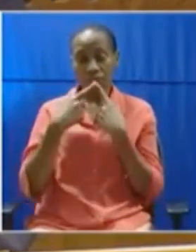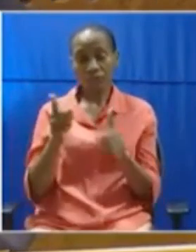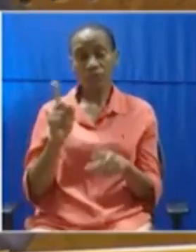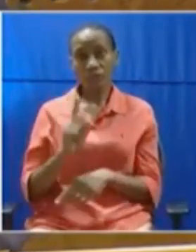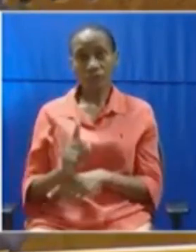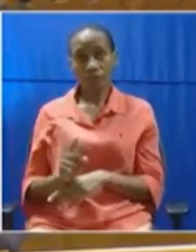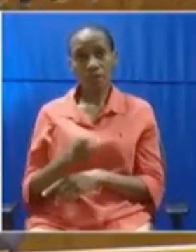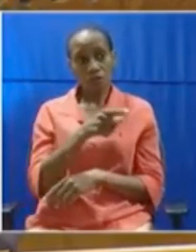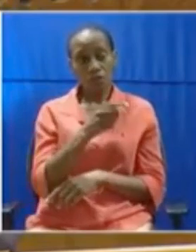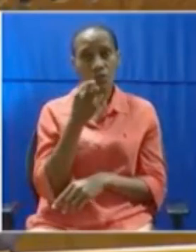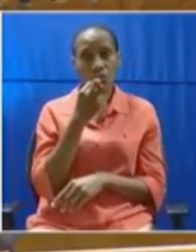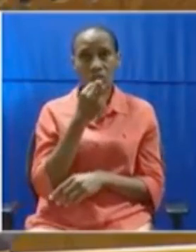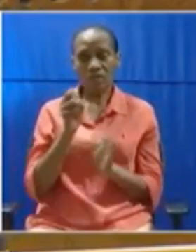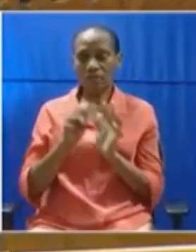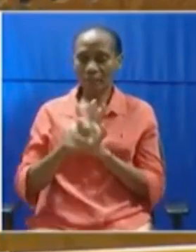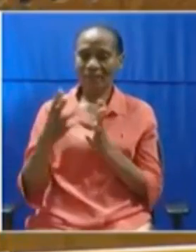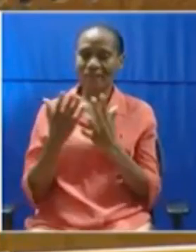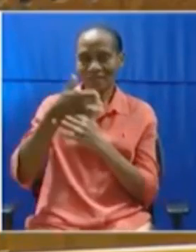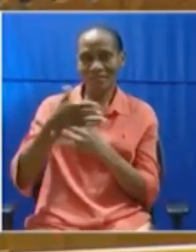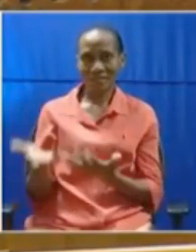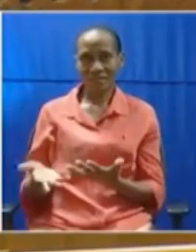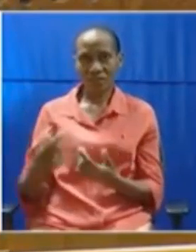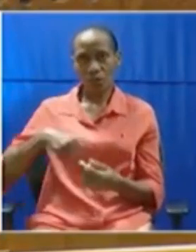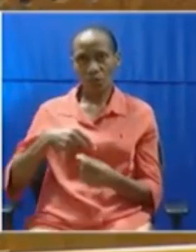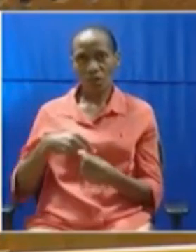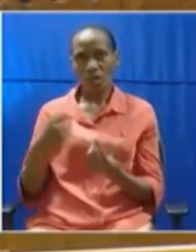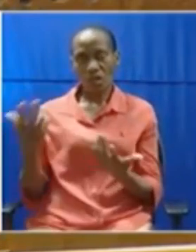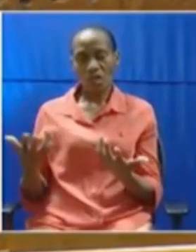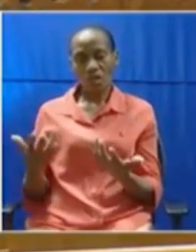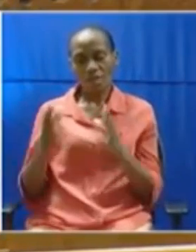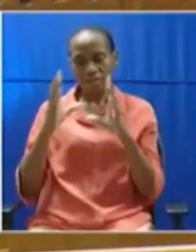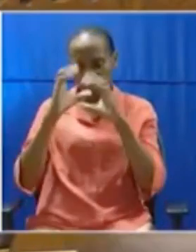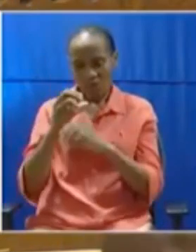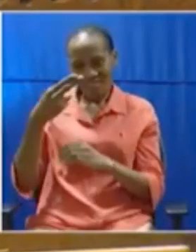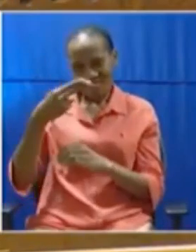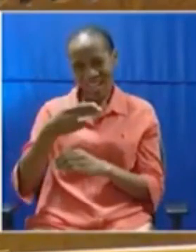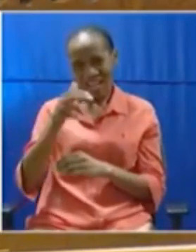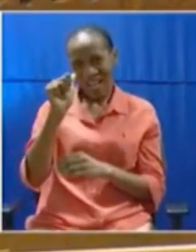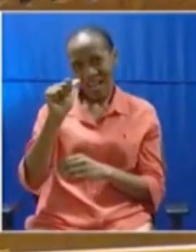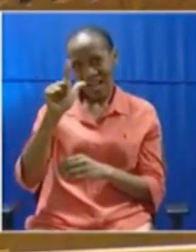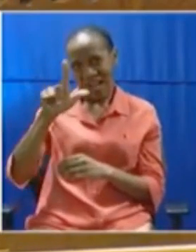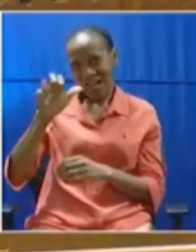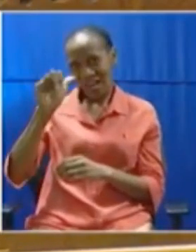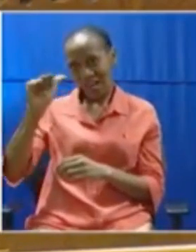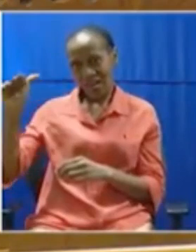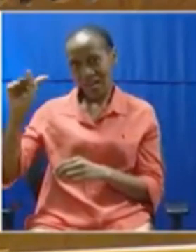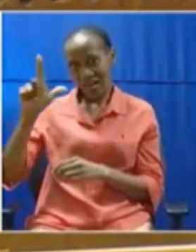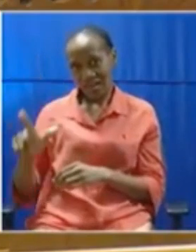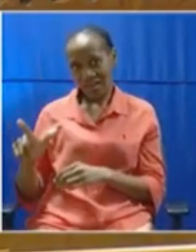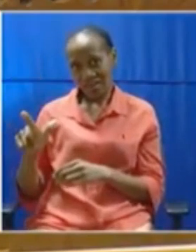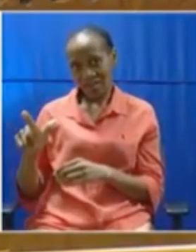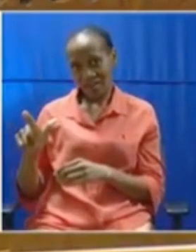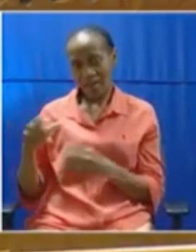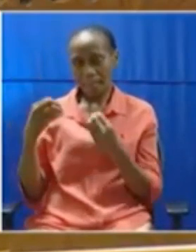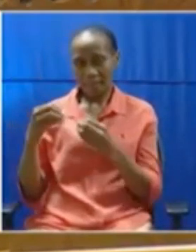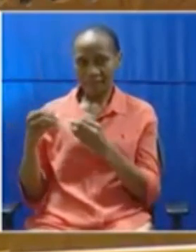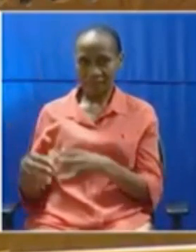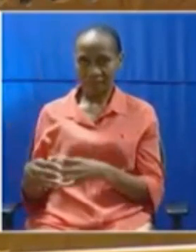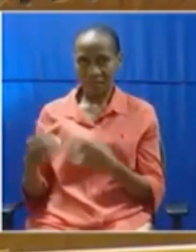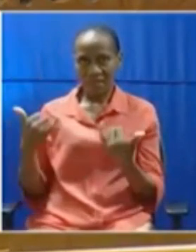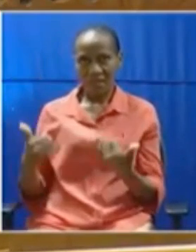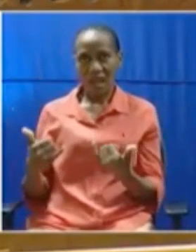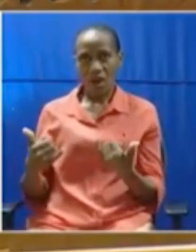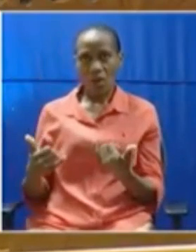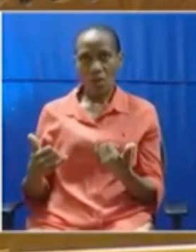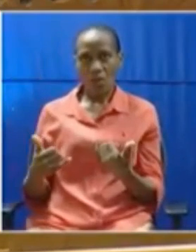spoke about market access. We focus on the halal market. We have grown that now, Mr. President, to an